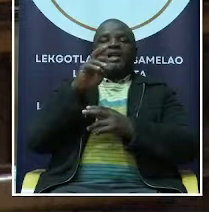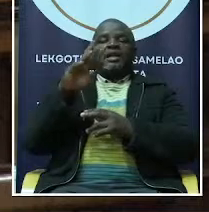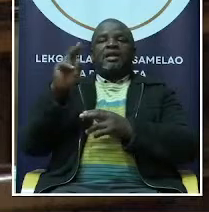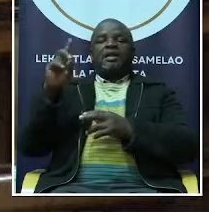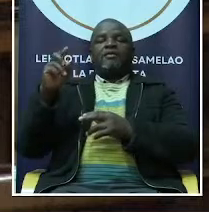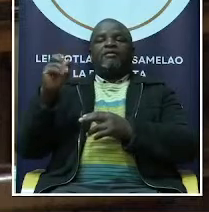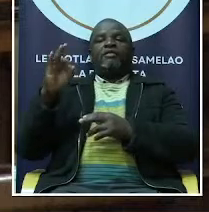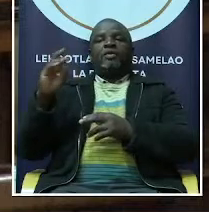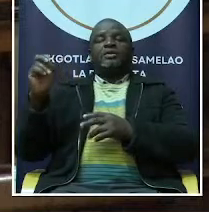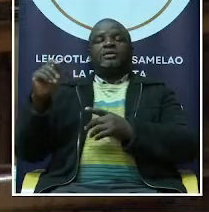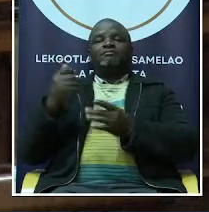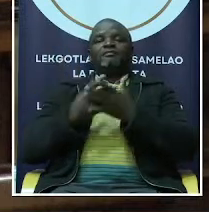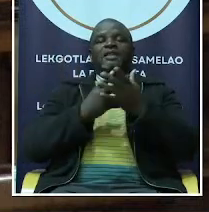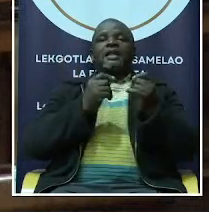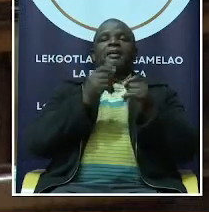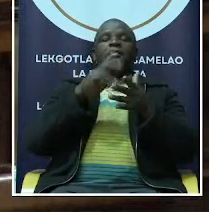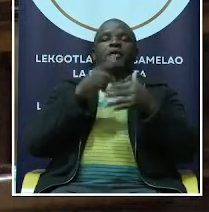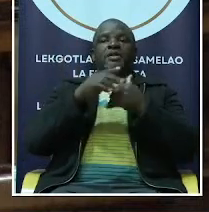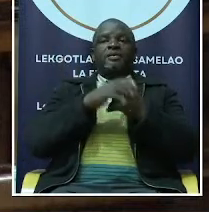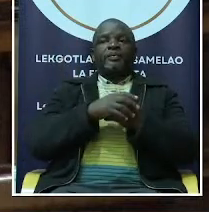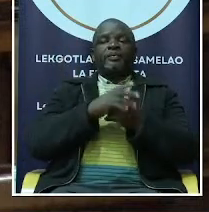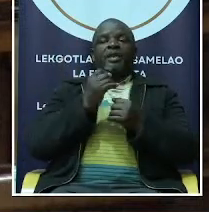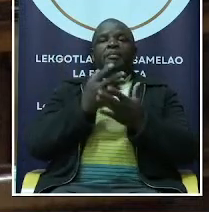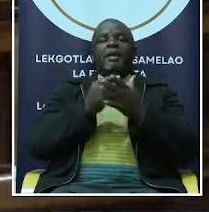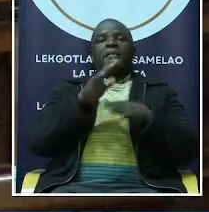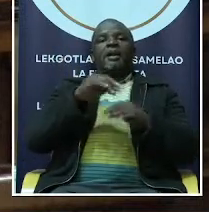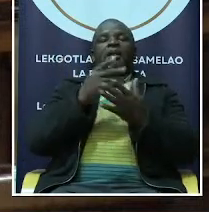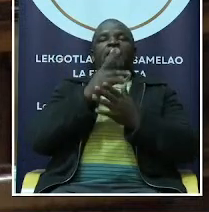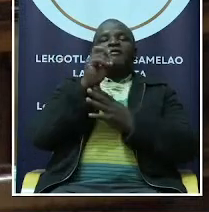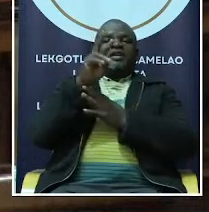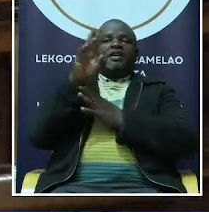refurbishment project at the Fredderford Dome.